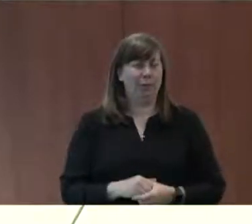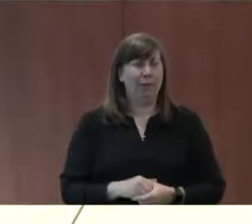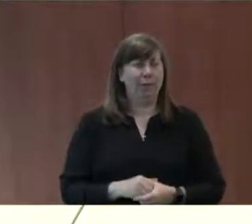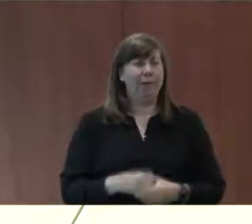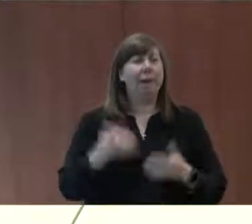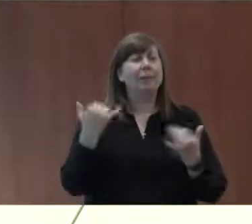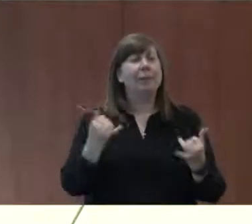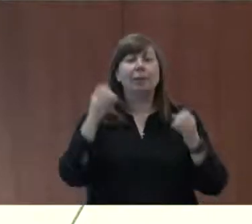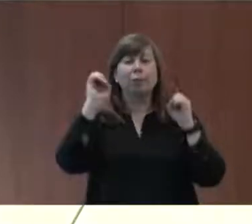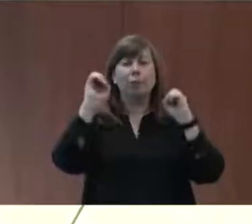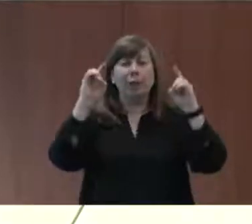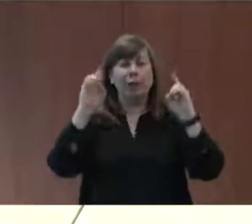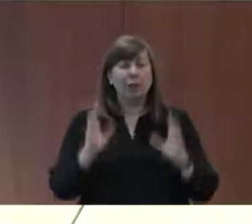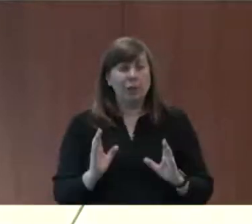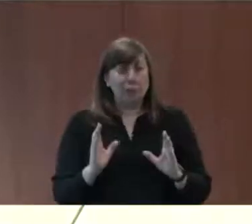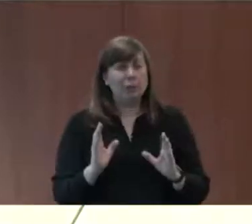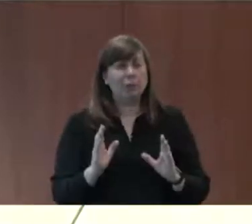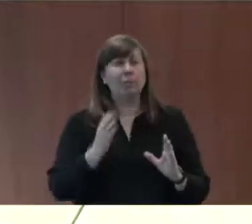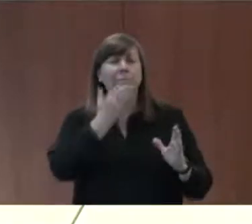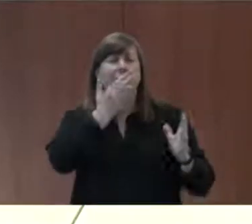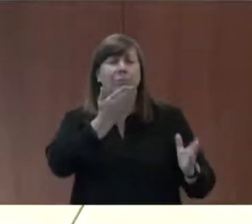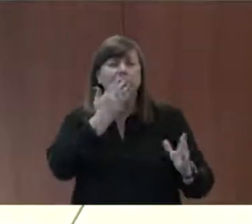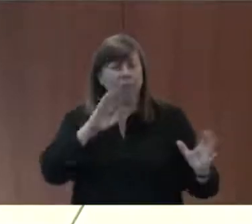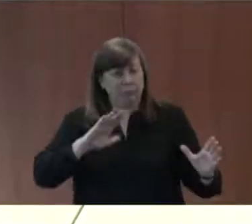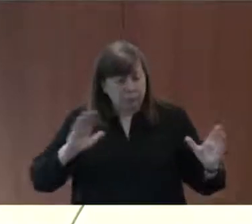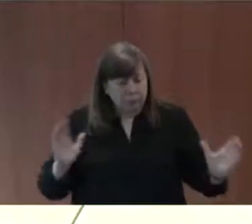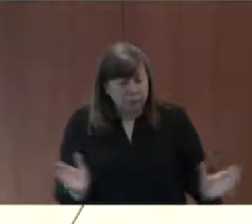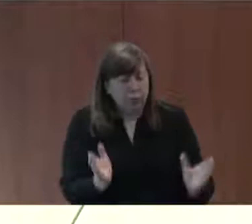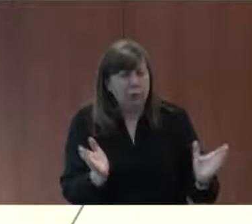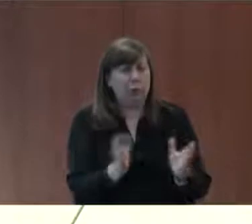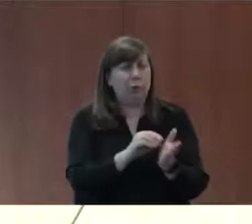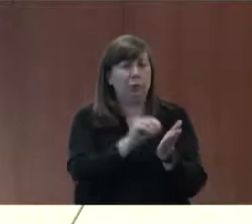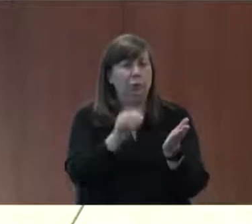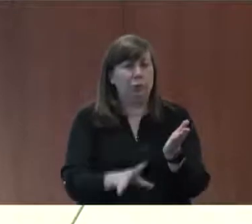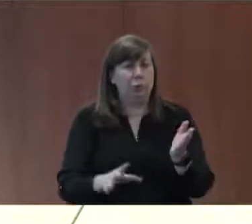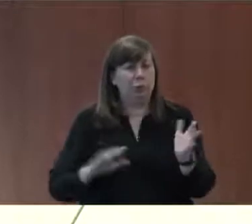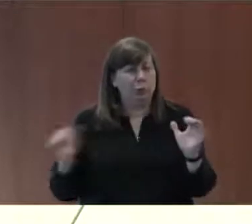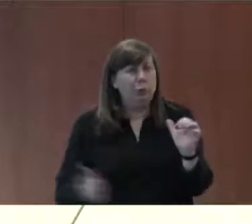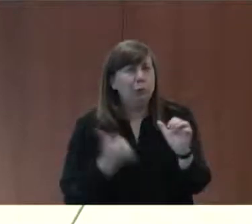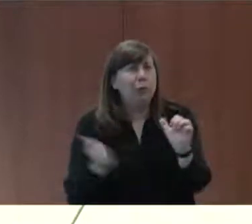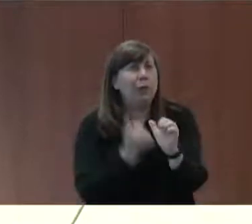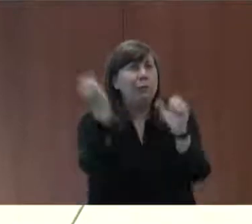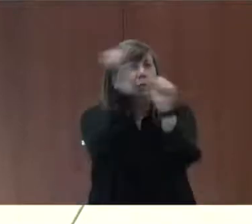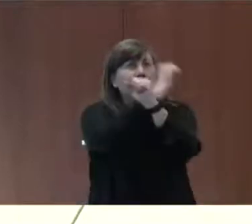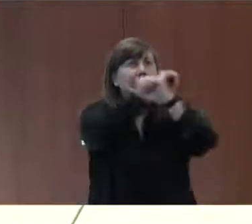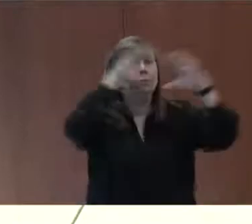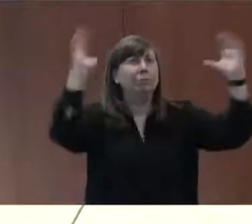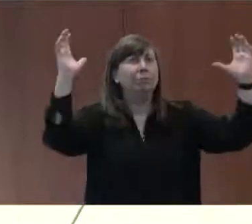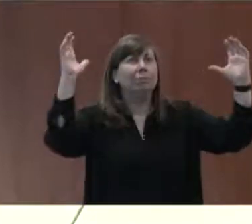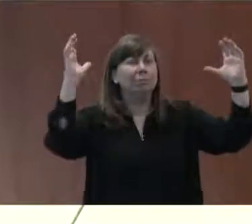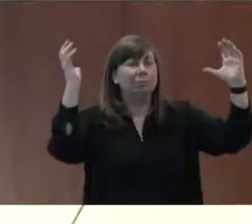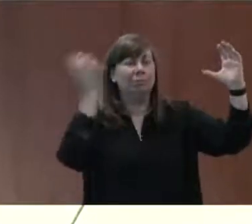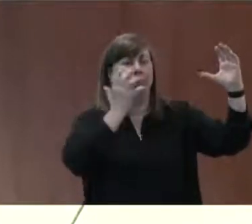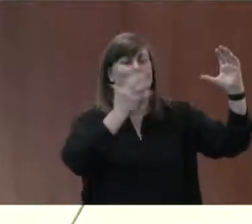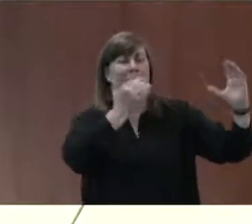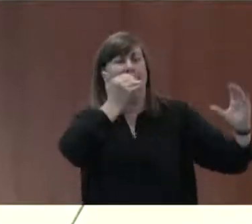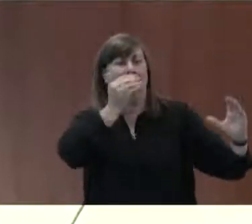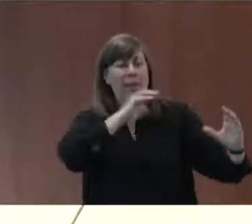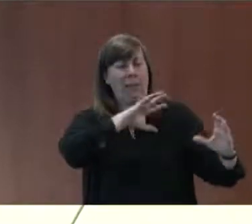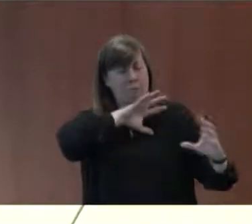to our educators, thank you for encouraging students to chase dreams. Thank you